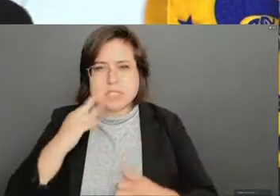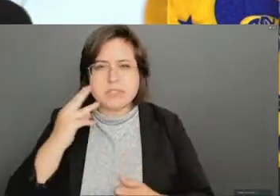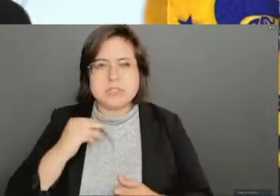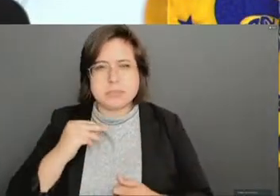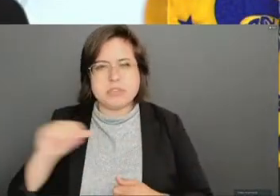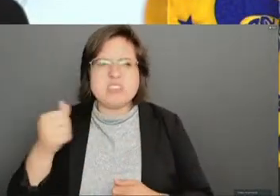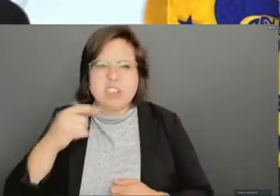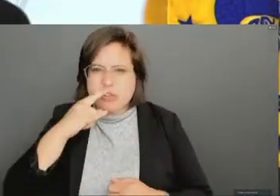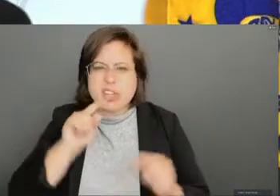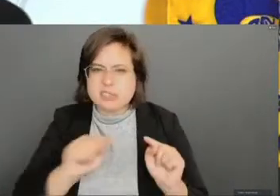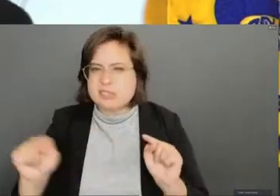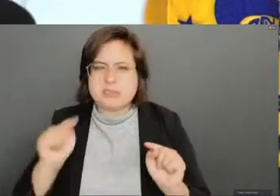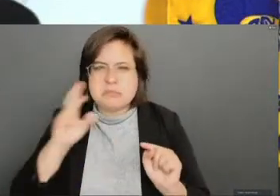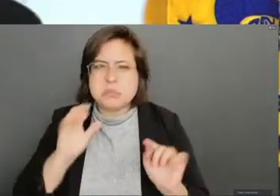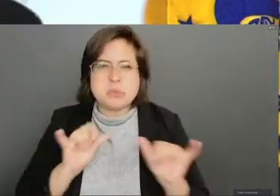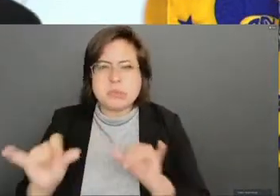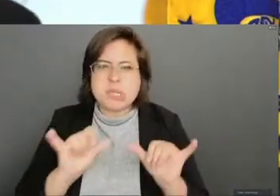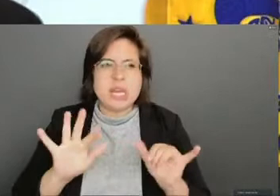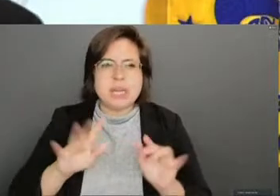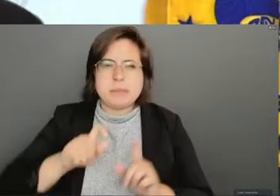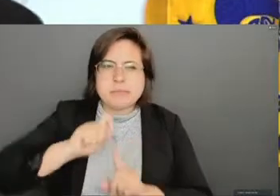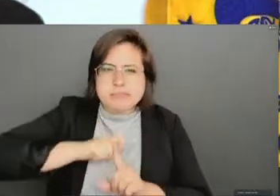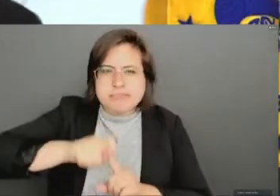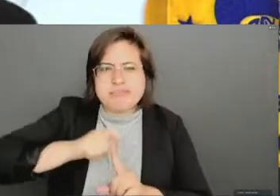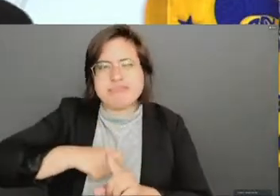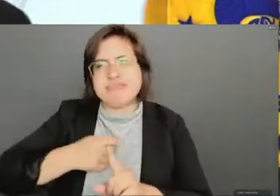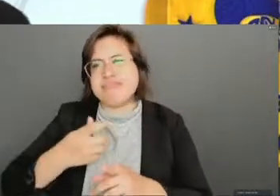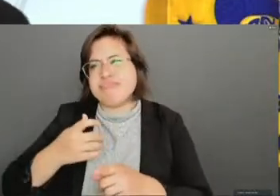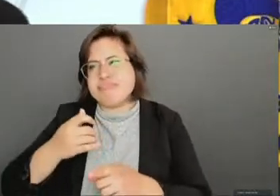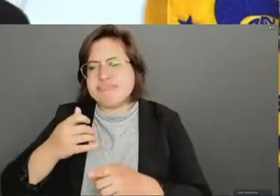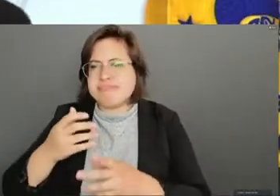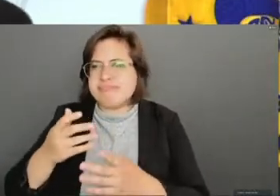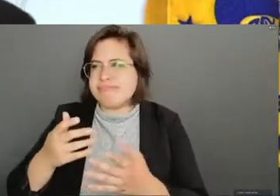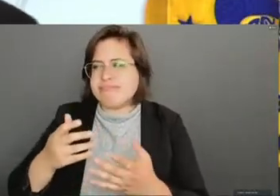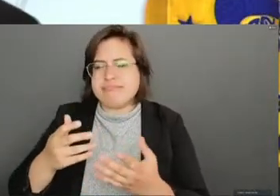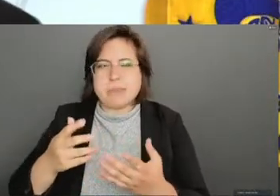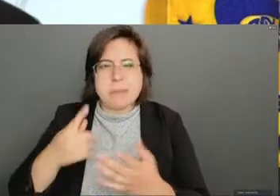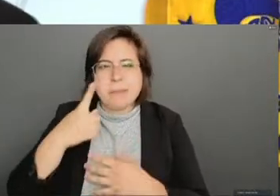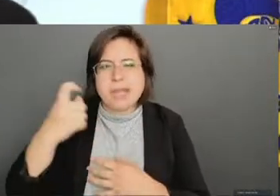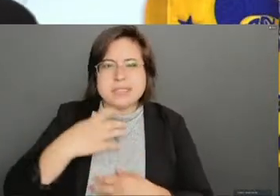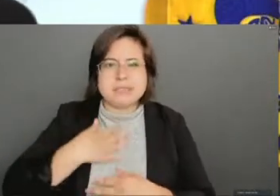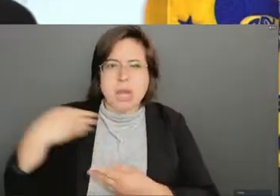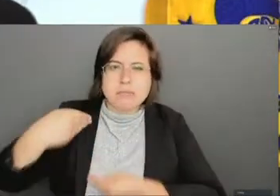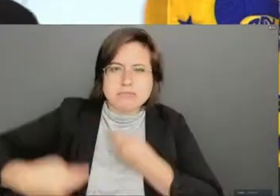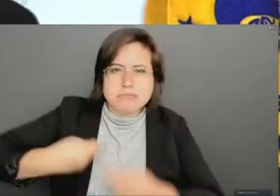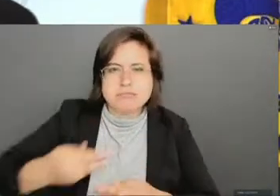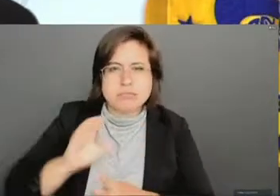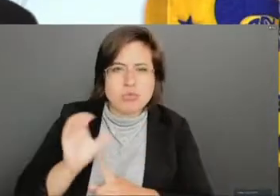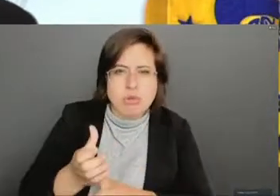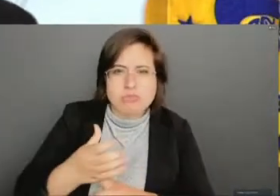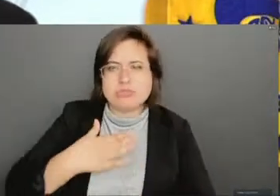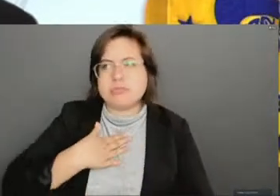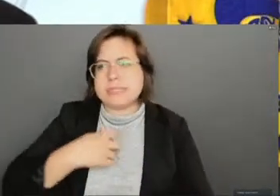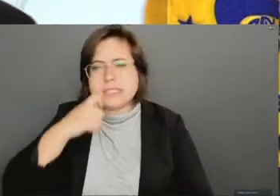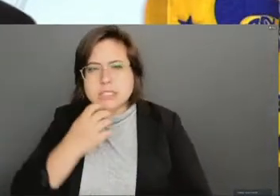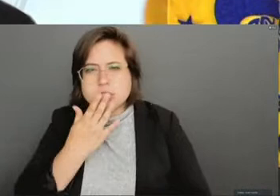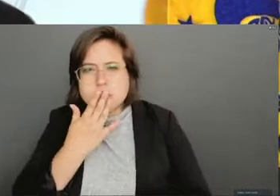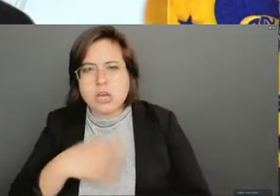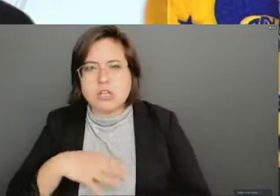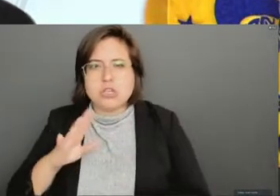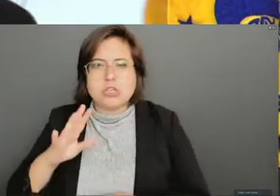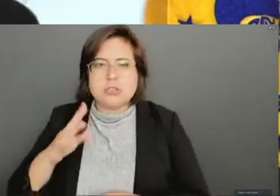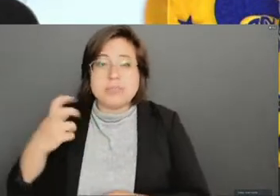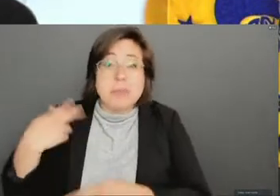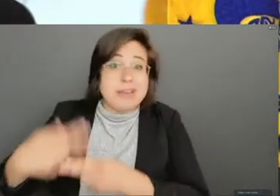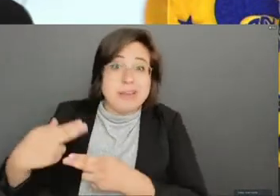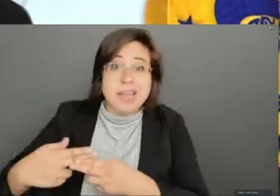of sort of being ridiculed or picked on because of my heritage or the color of my skin, or the fact I had a name that was hard to pronounce.